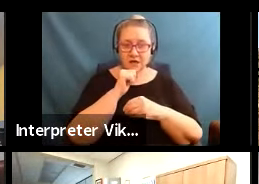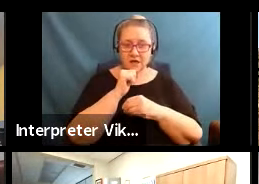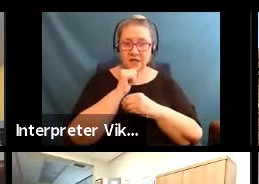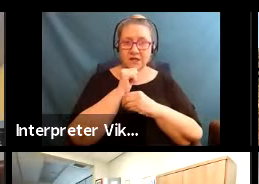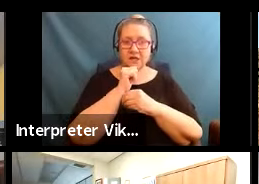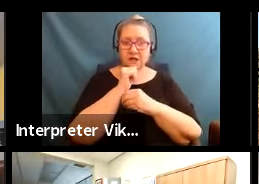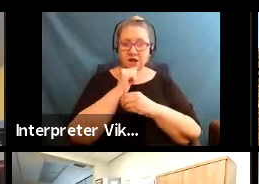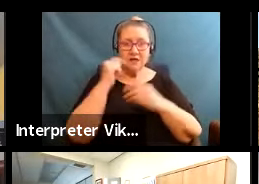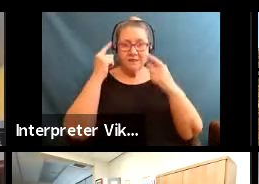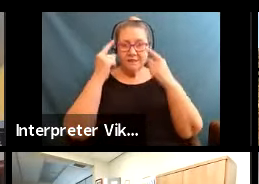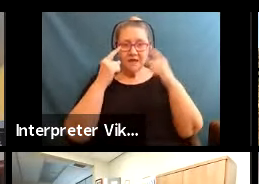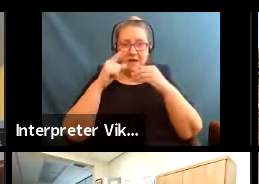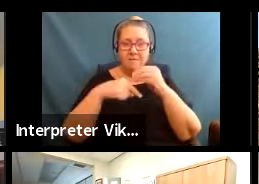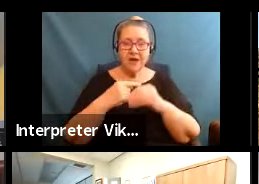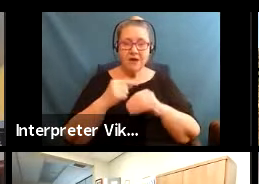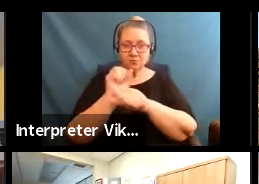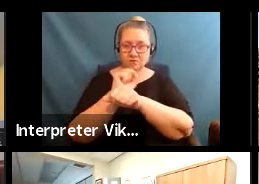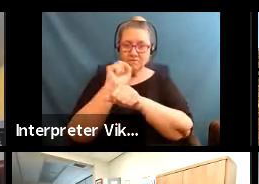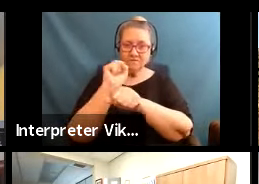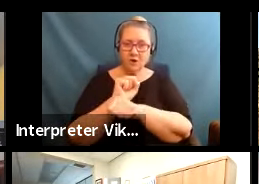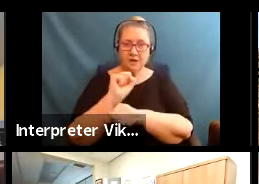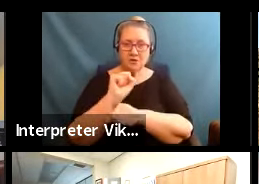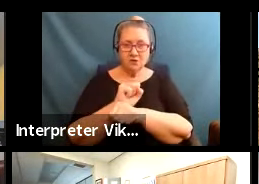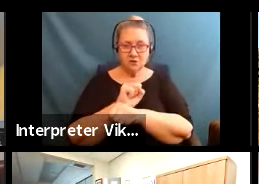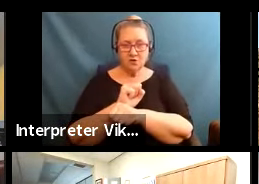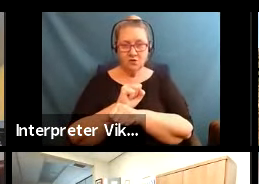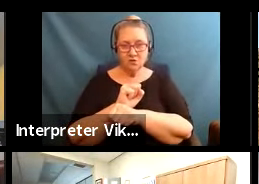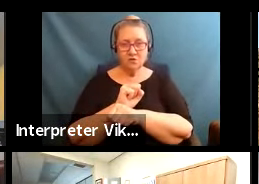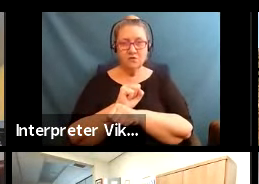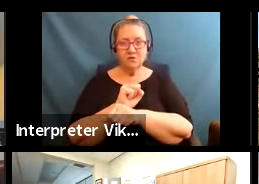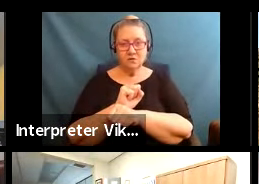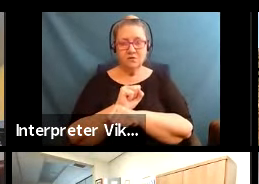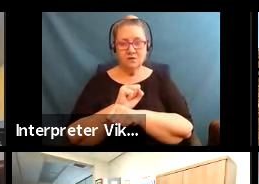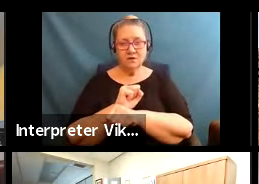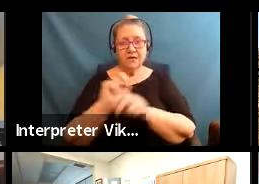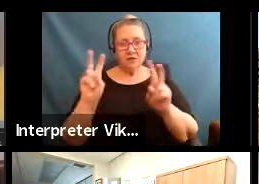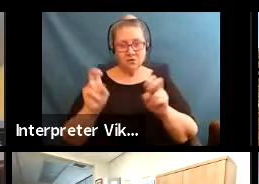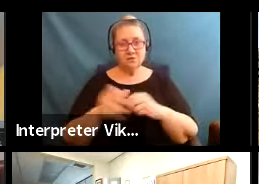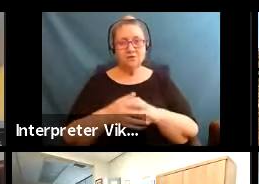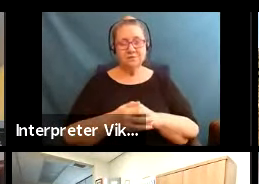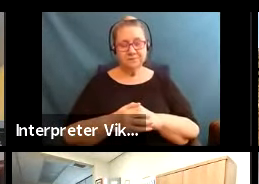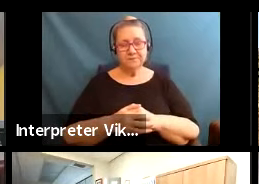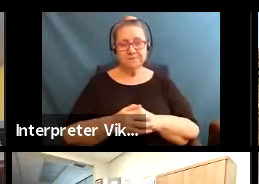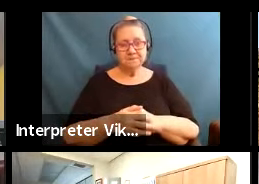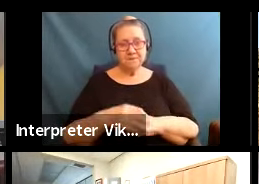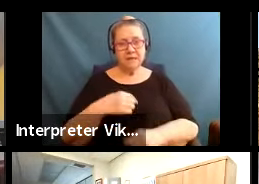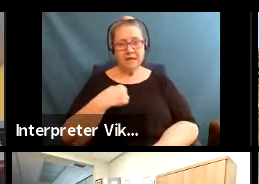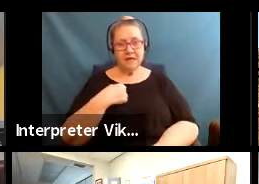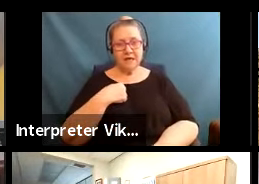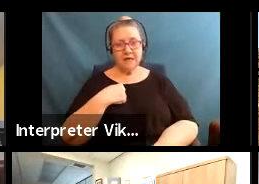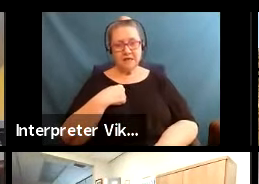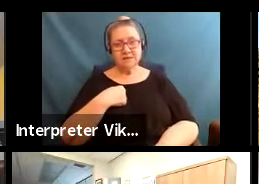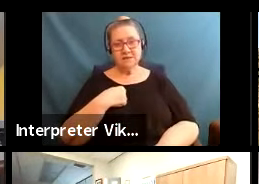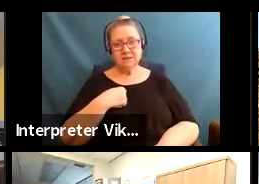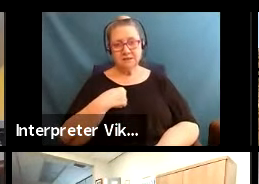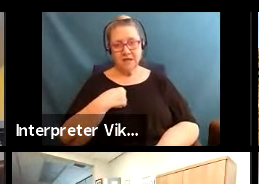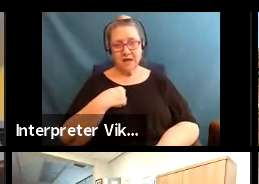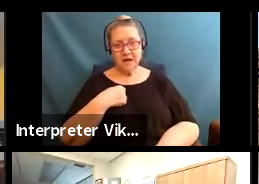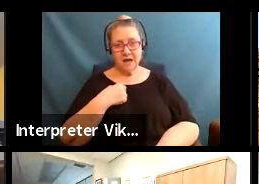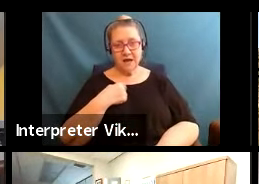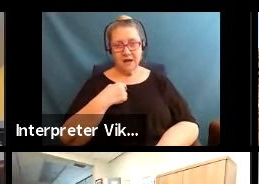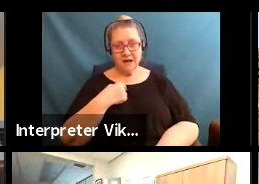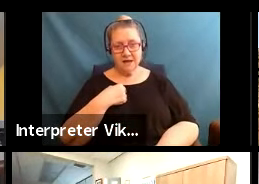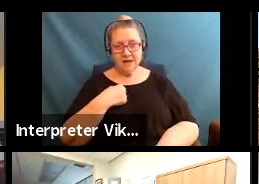as a metric or as a factor when we look at essential workers. And so I am